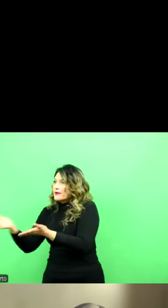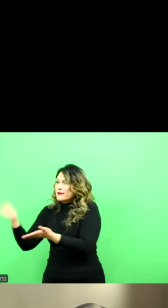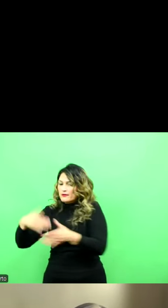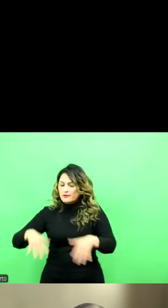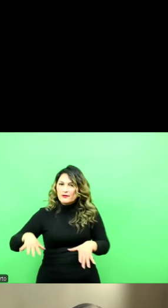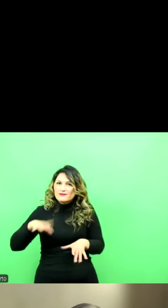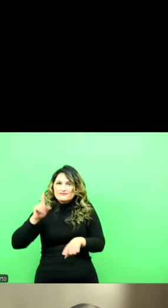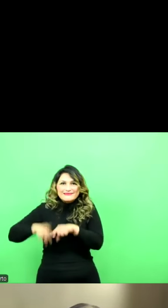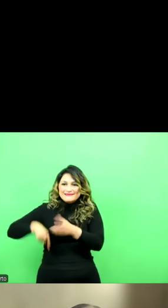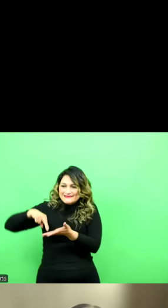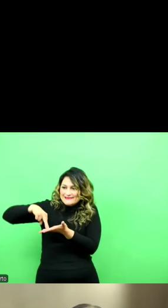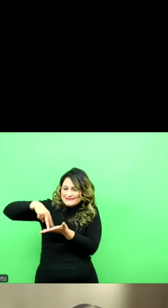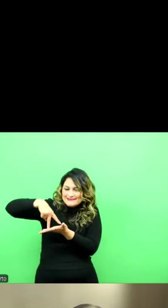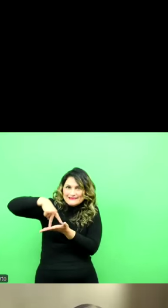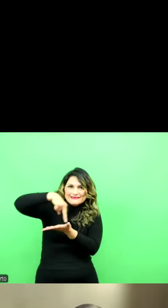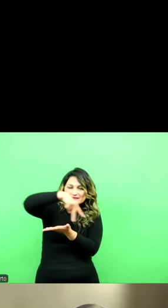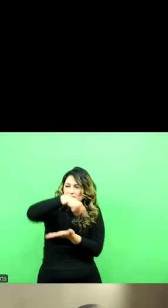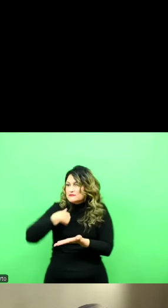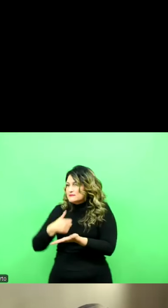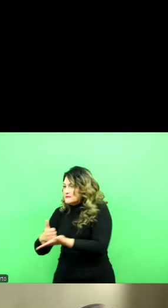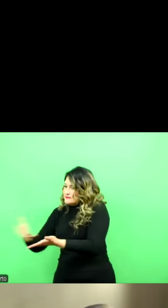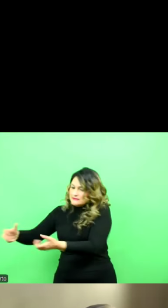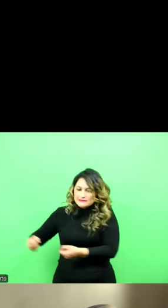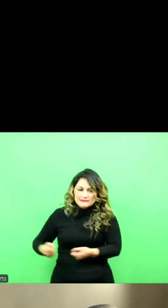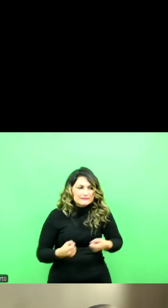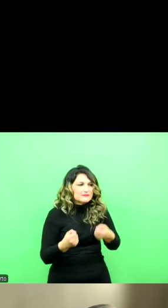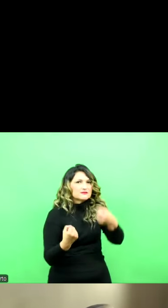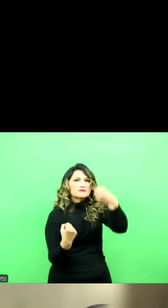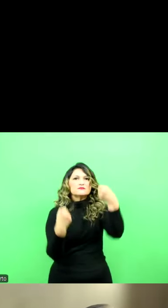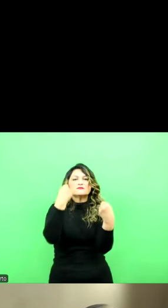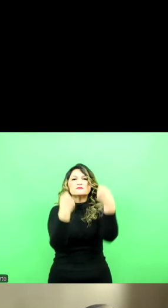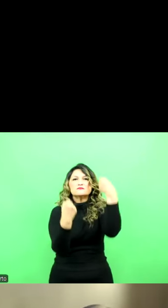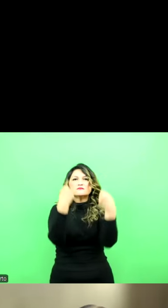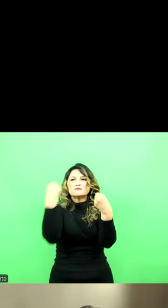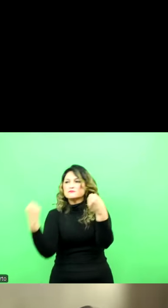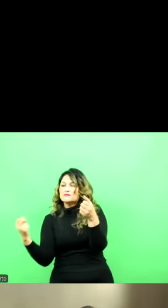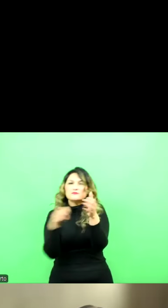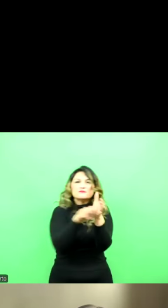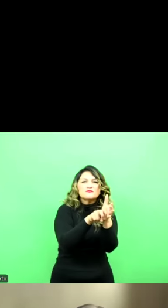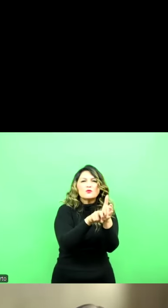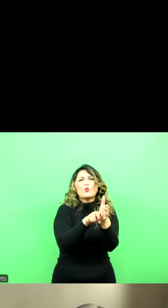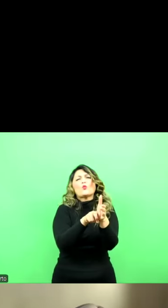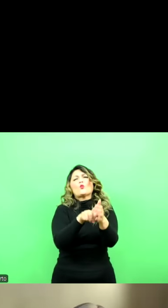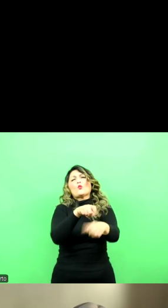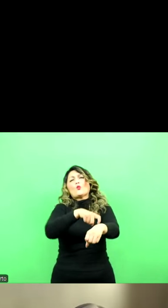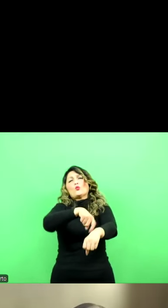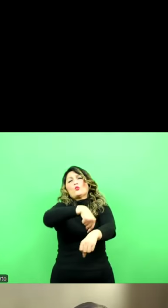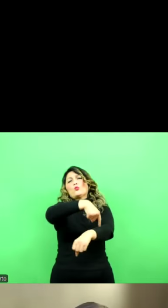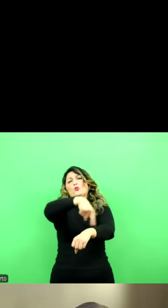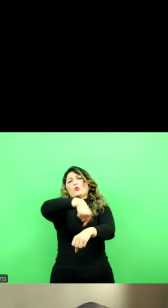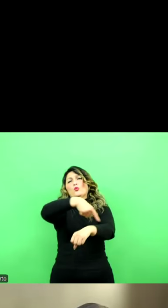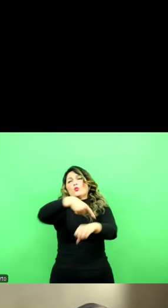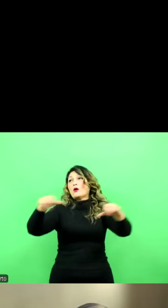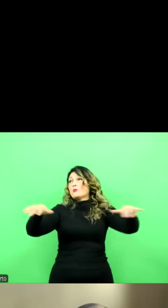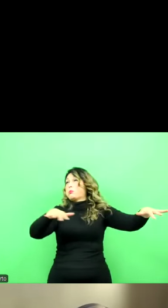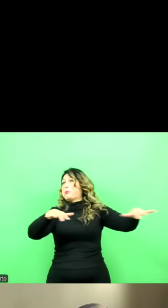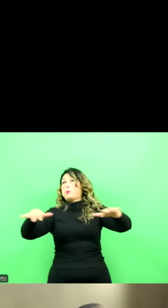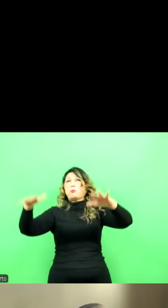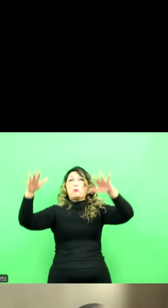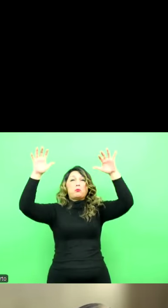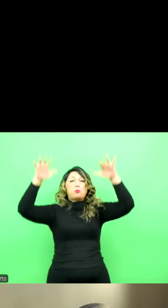the duration of evacuation. There's the issue too of whether or not there are enough staff